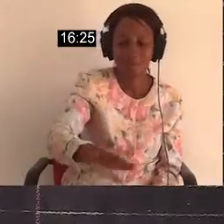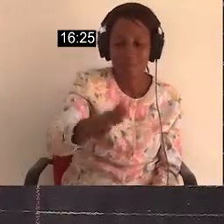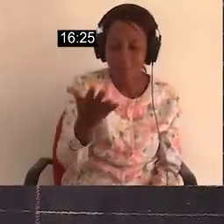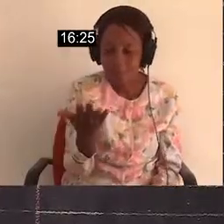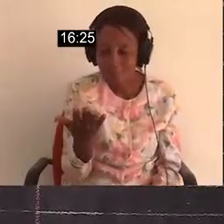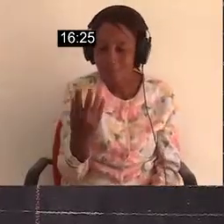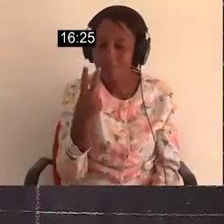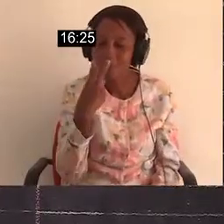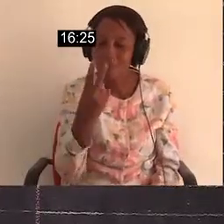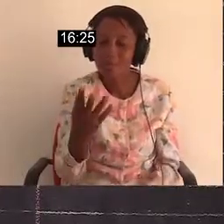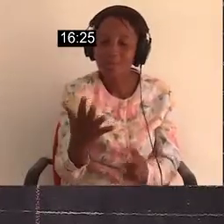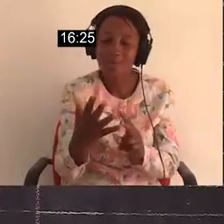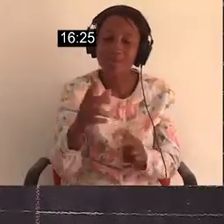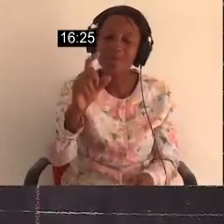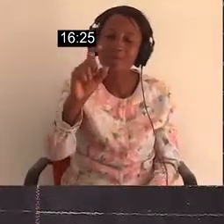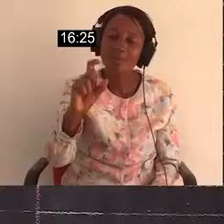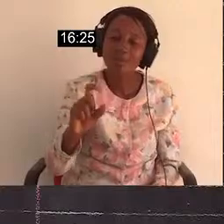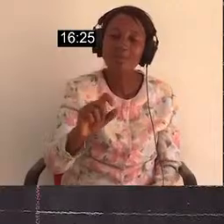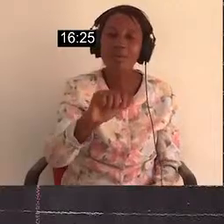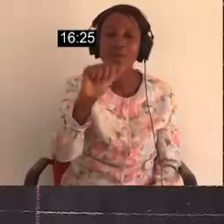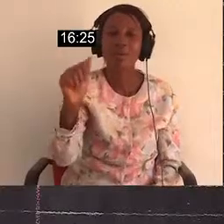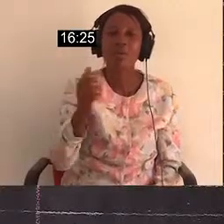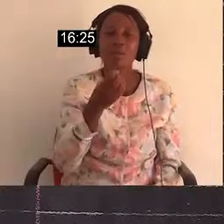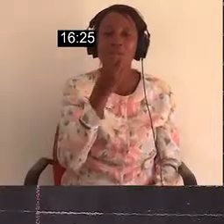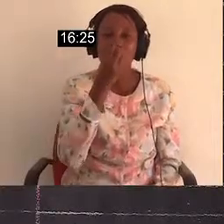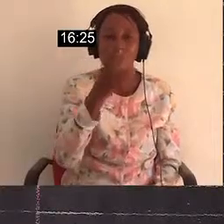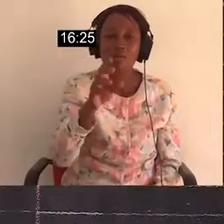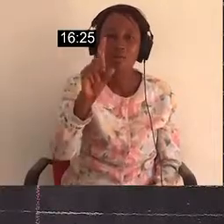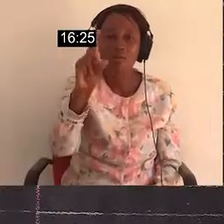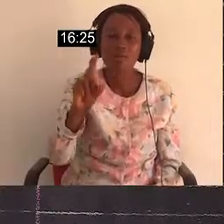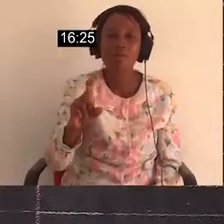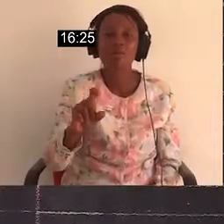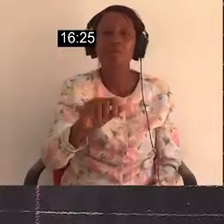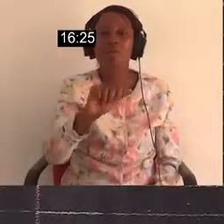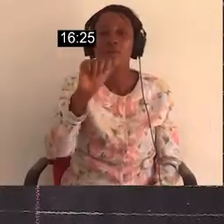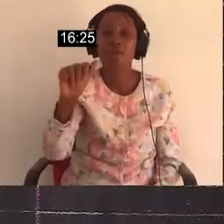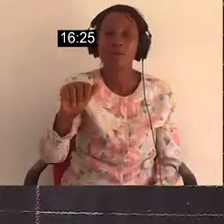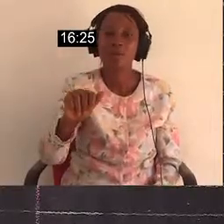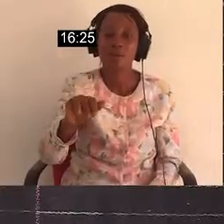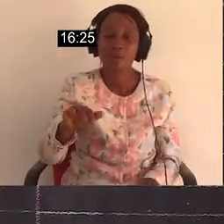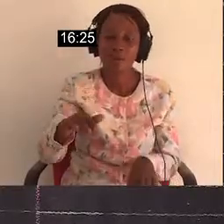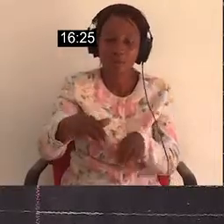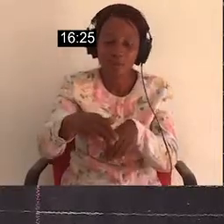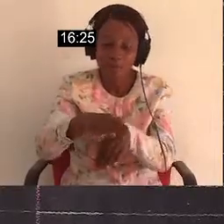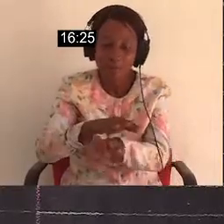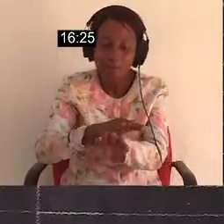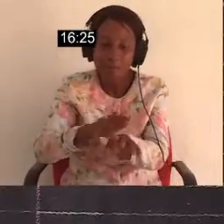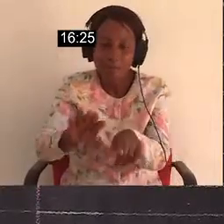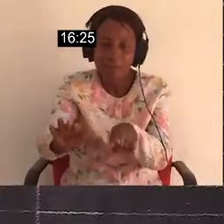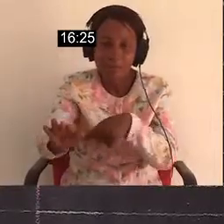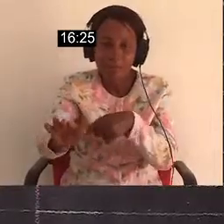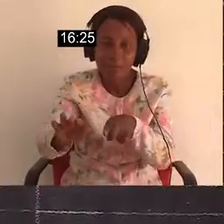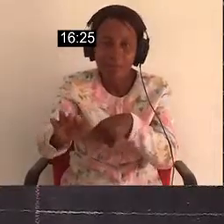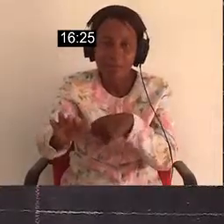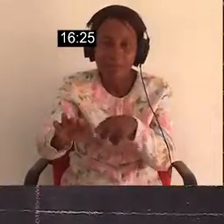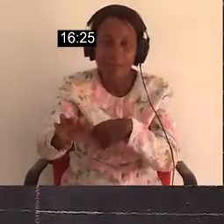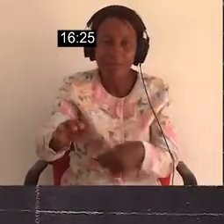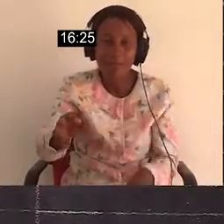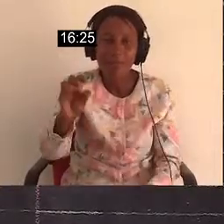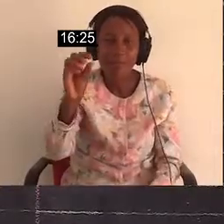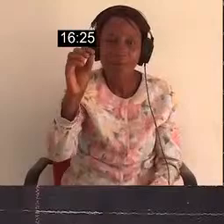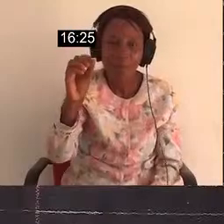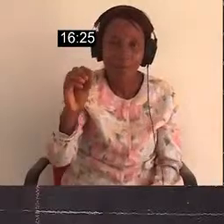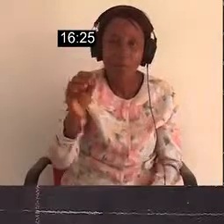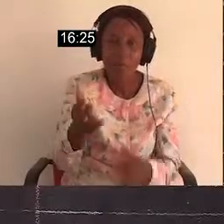word, we say the word, and underline the O sound before we have it on